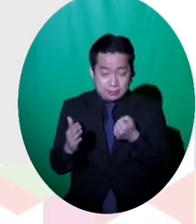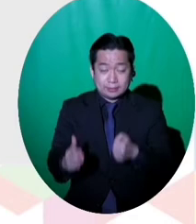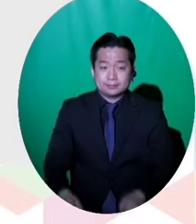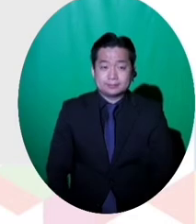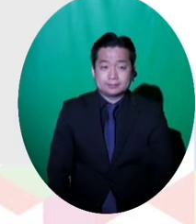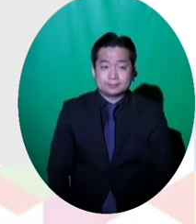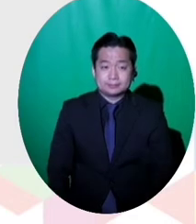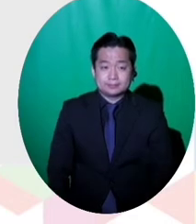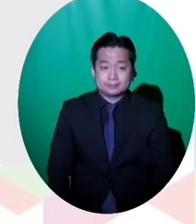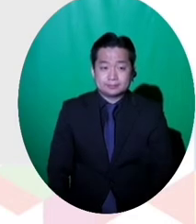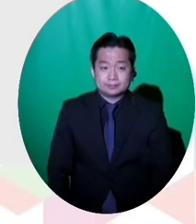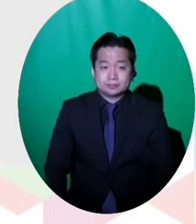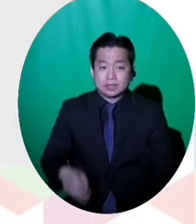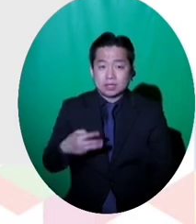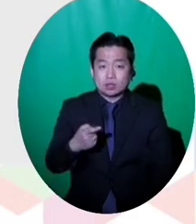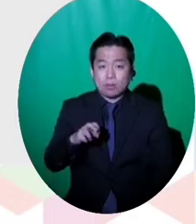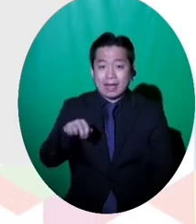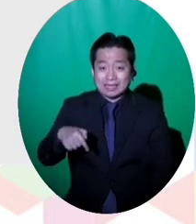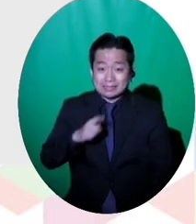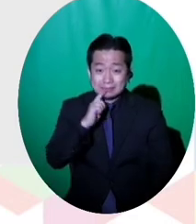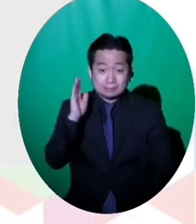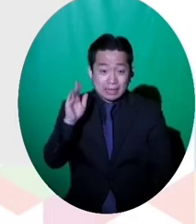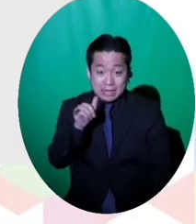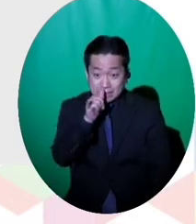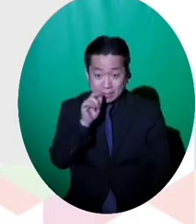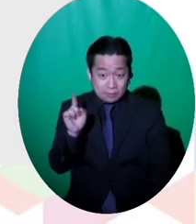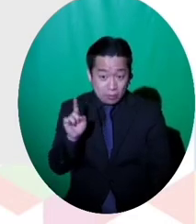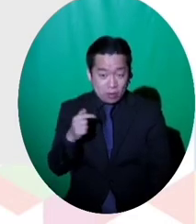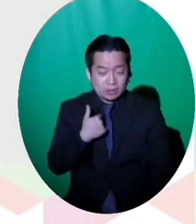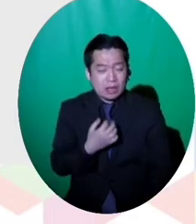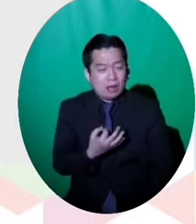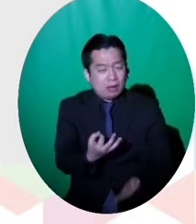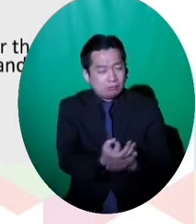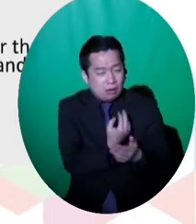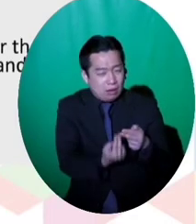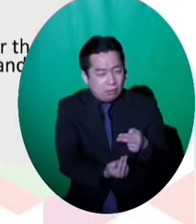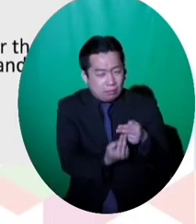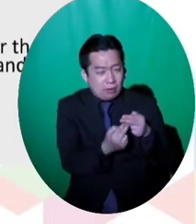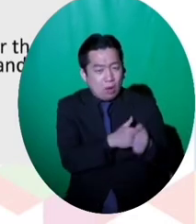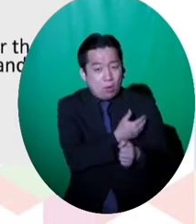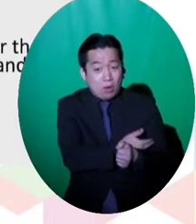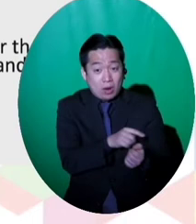after power, which ceases only when we die.